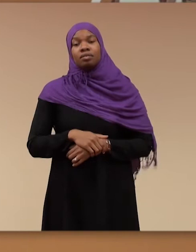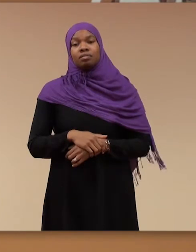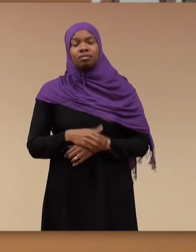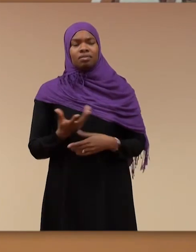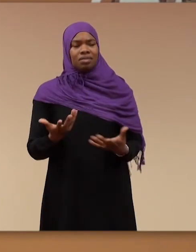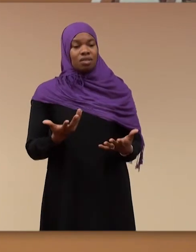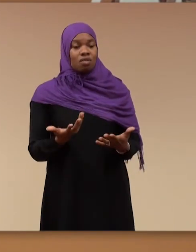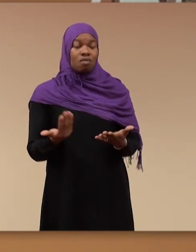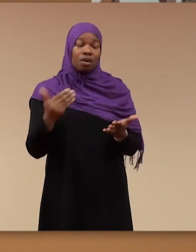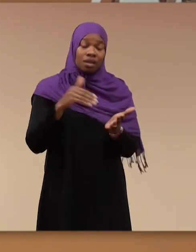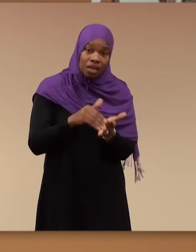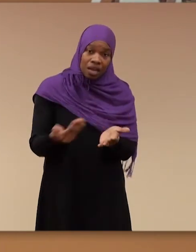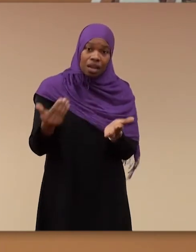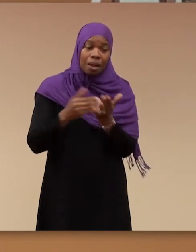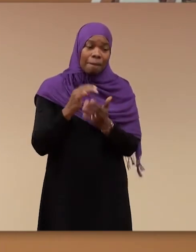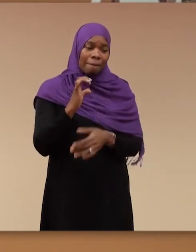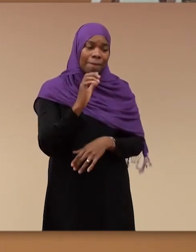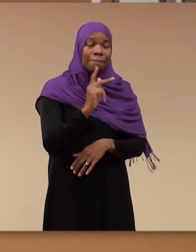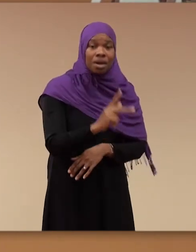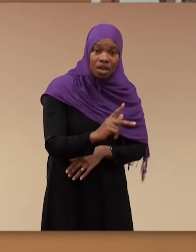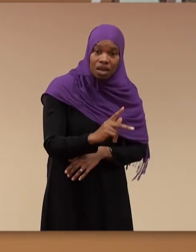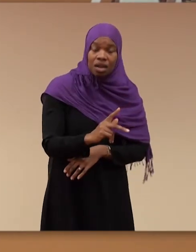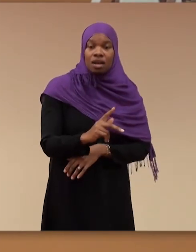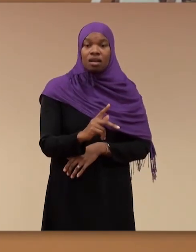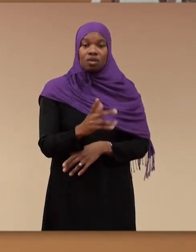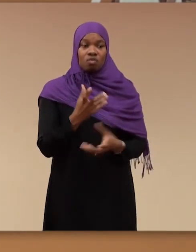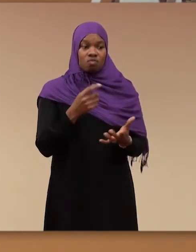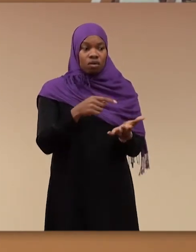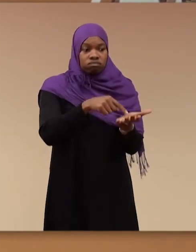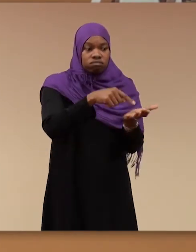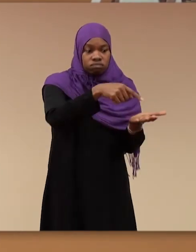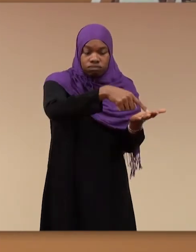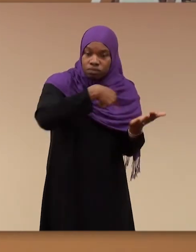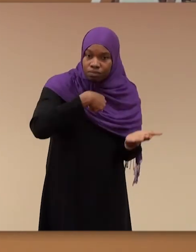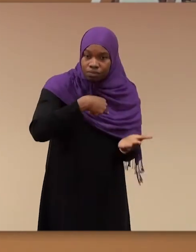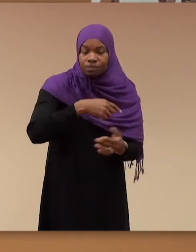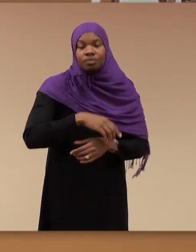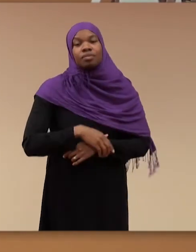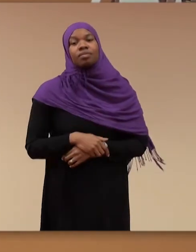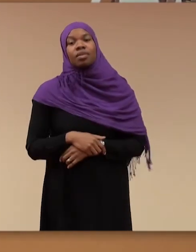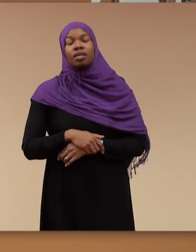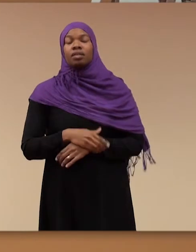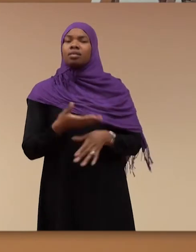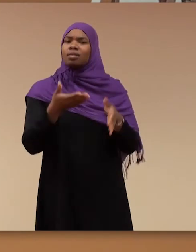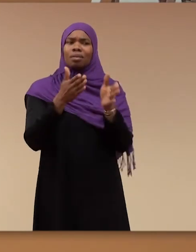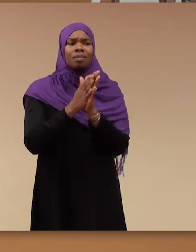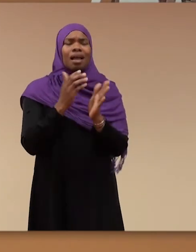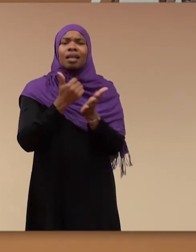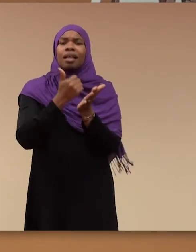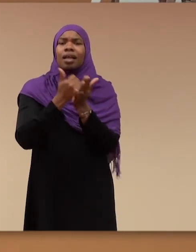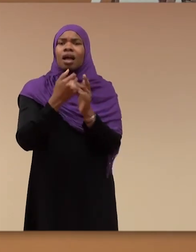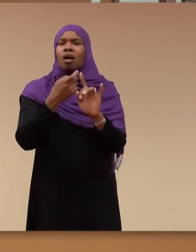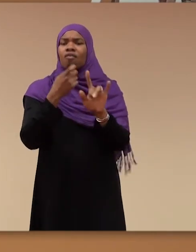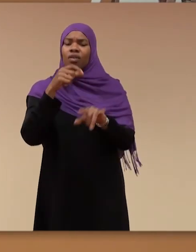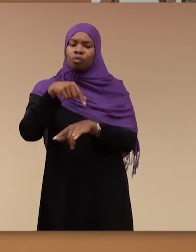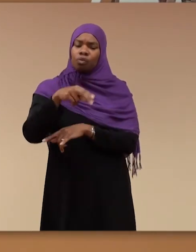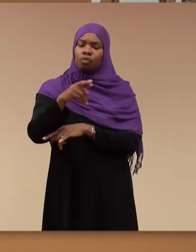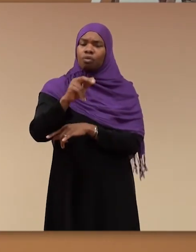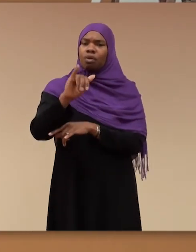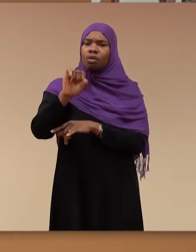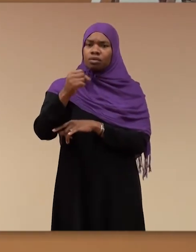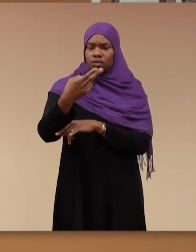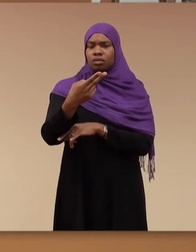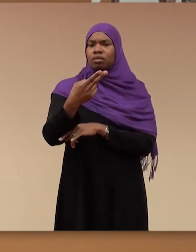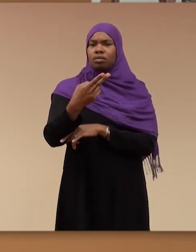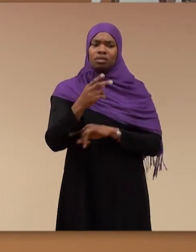up and he asked the help of Quraysh. So he went to Al-Ahlaf from Bani Abdiddar and Makhzum and Jumah